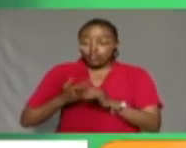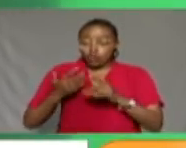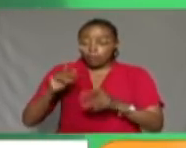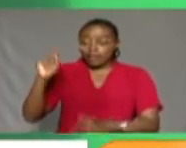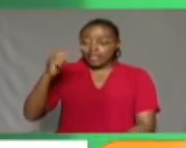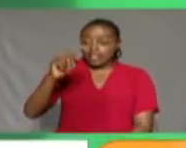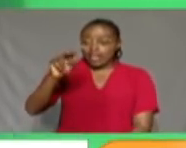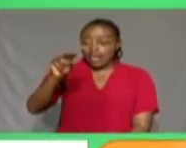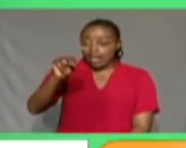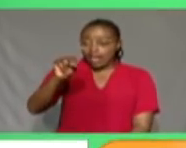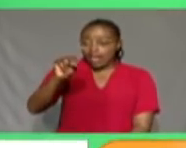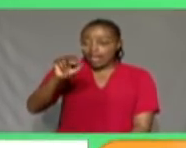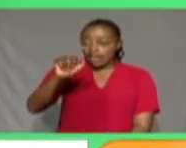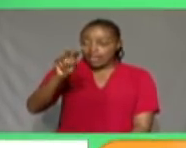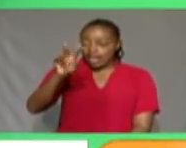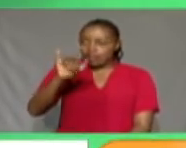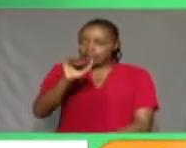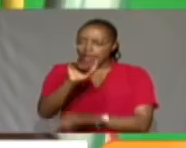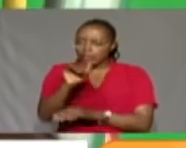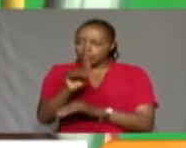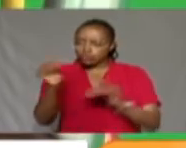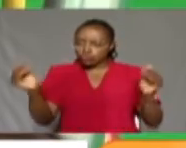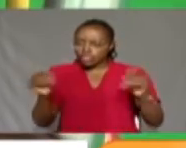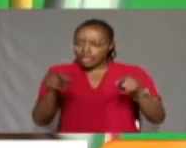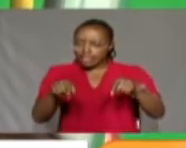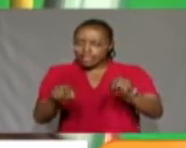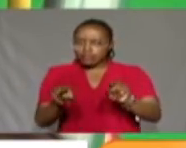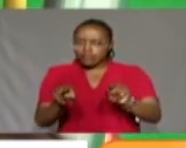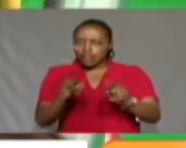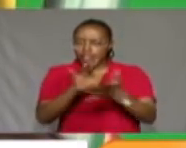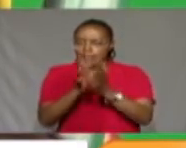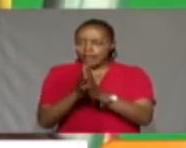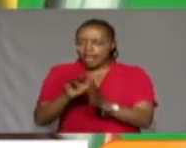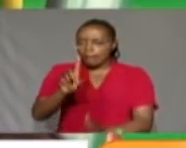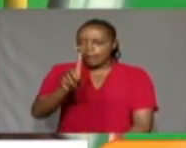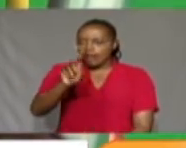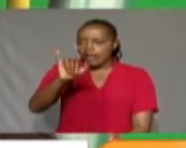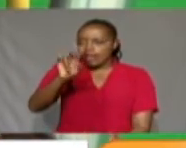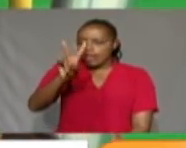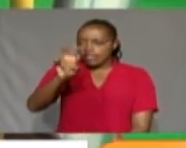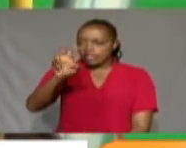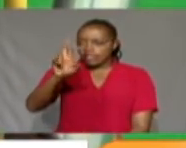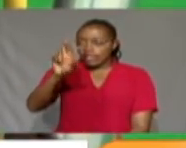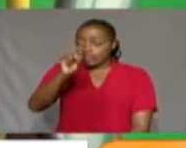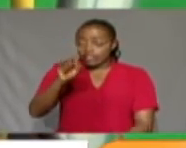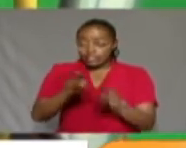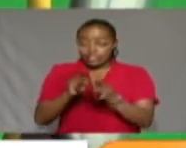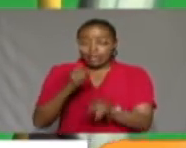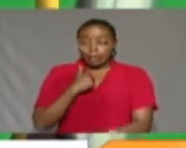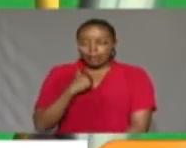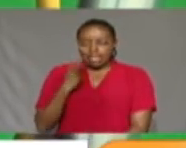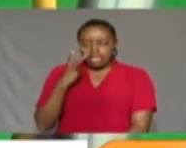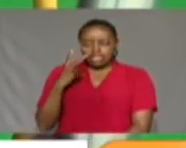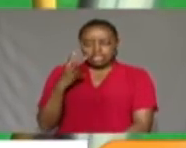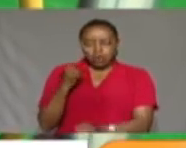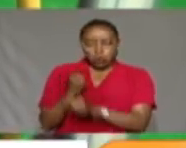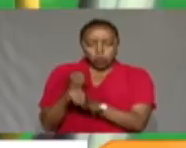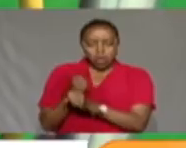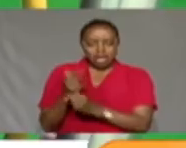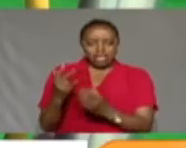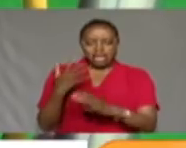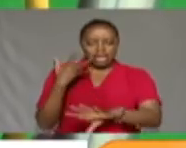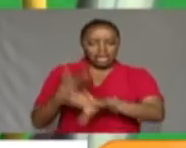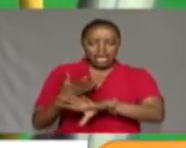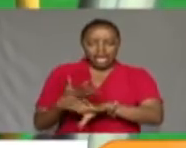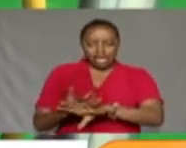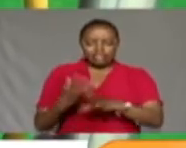Navy na wao wajitahidi na wajikakamue wakuwe divers kama mimi. Wasione hii kazi ni ngumu.